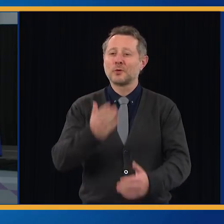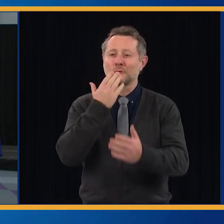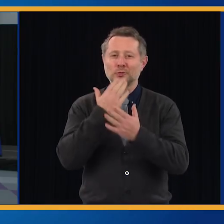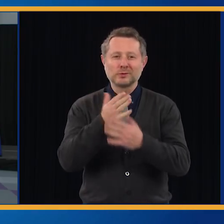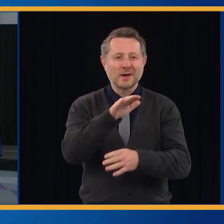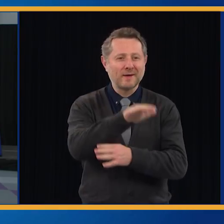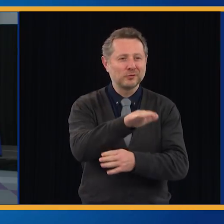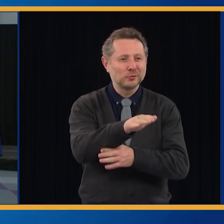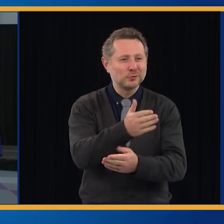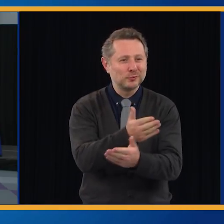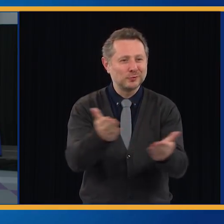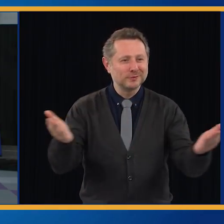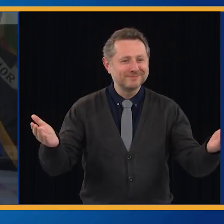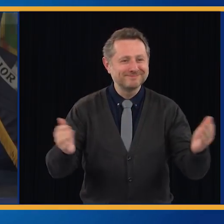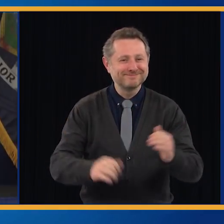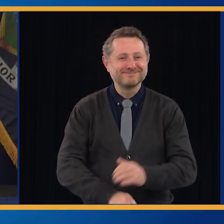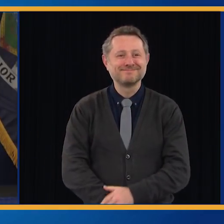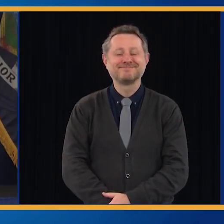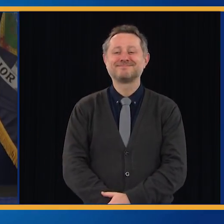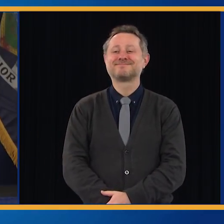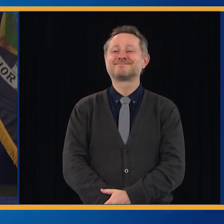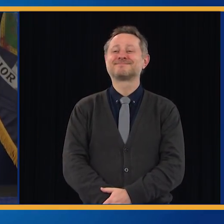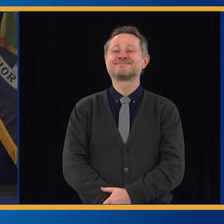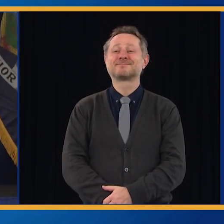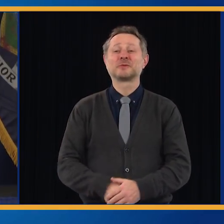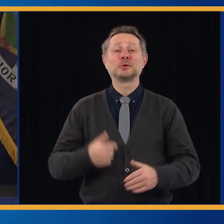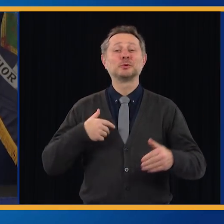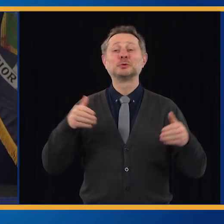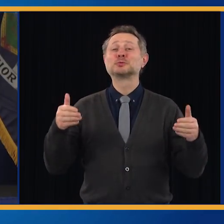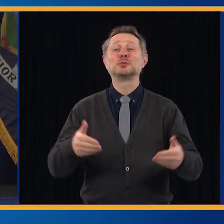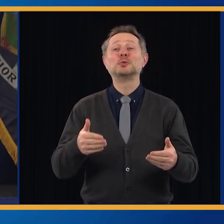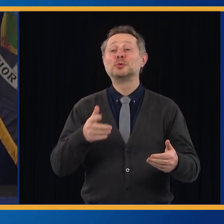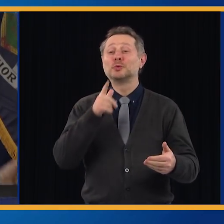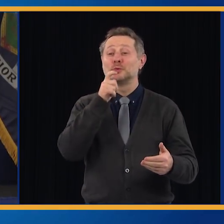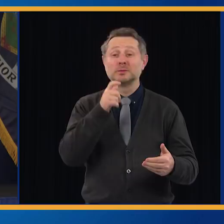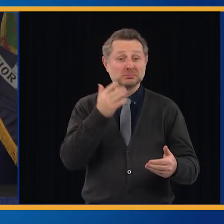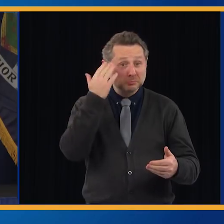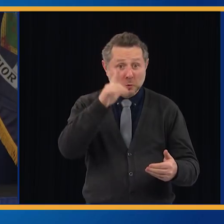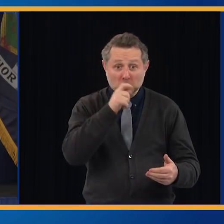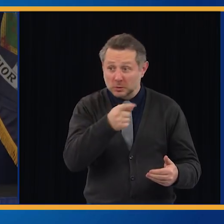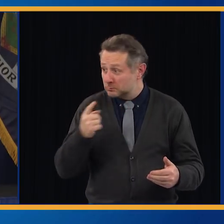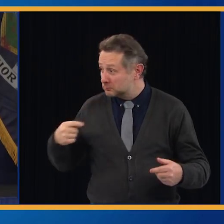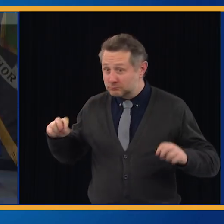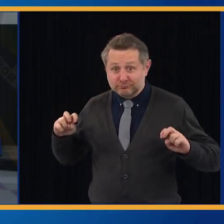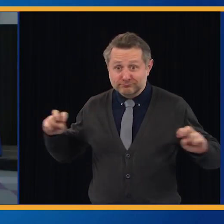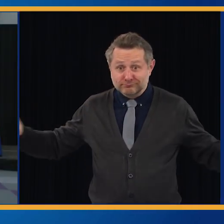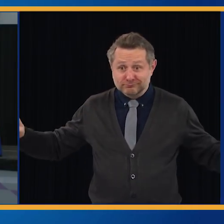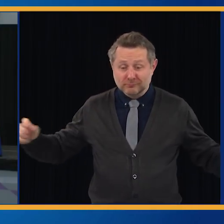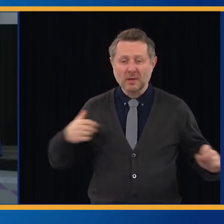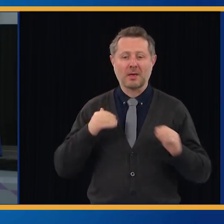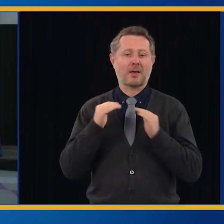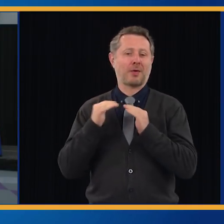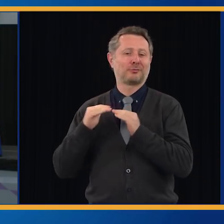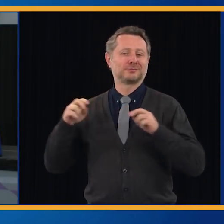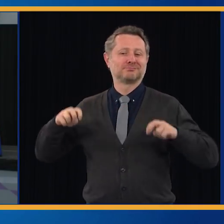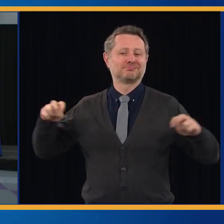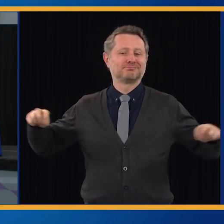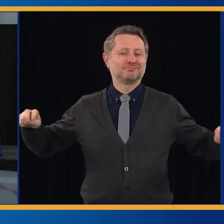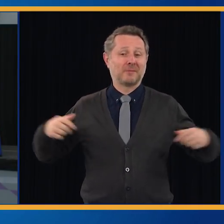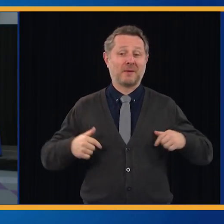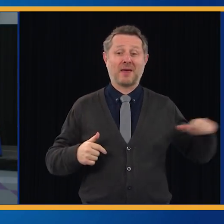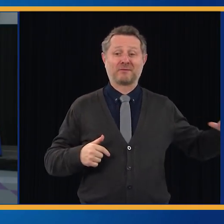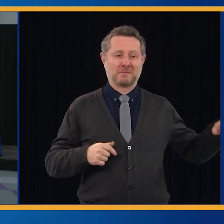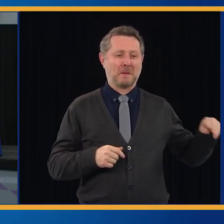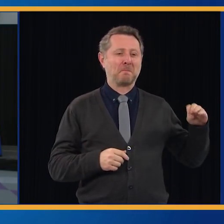Everyone, let me introduce, for those of you who don't know, my colleagues who are with me. From my left, Melissa DeRosa, who